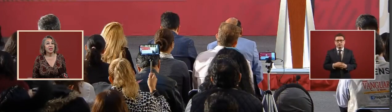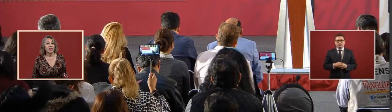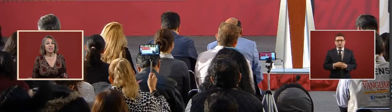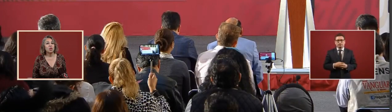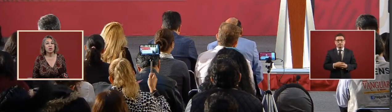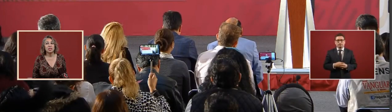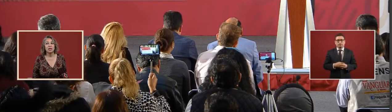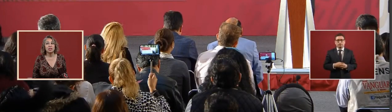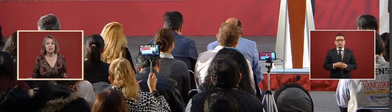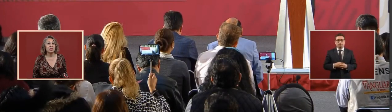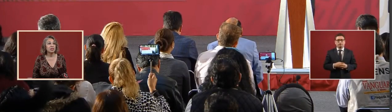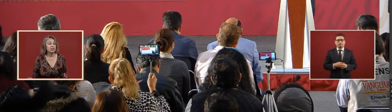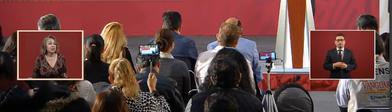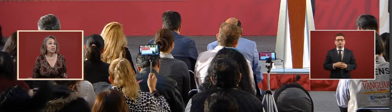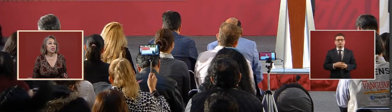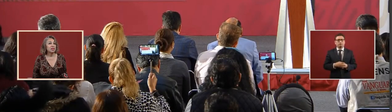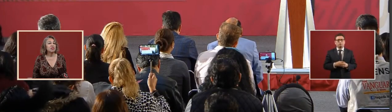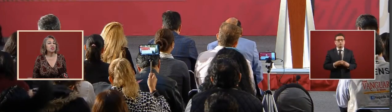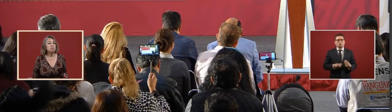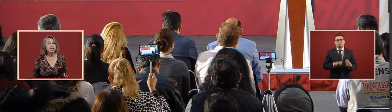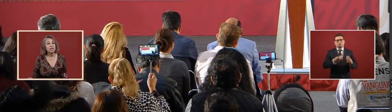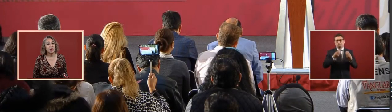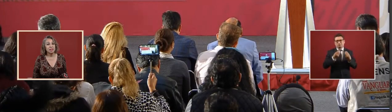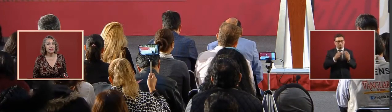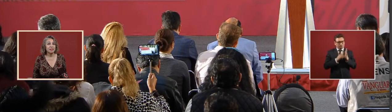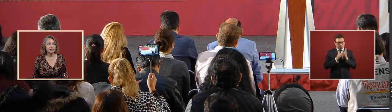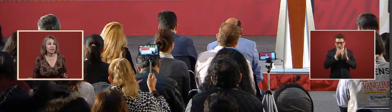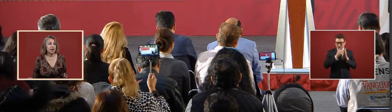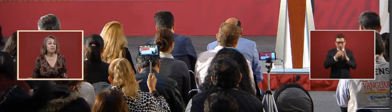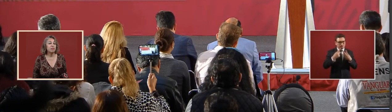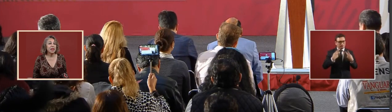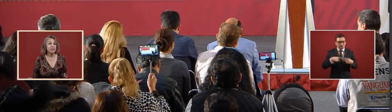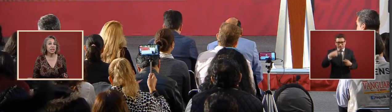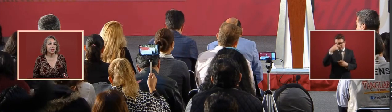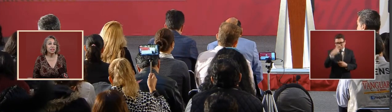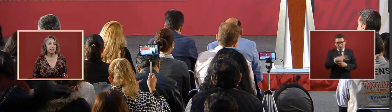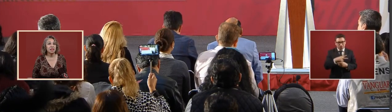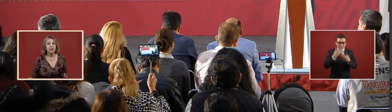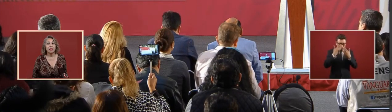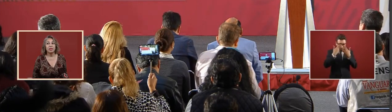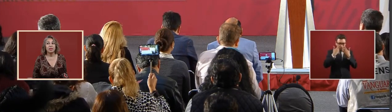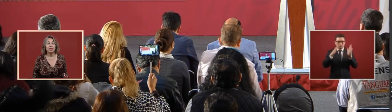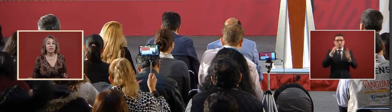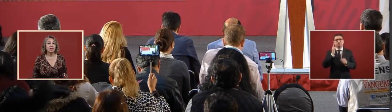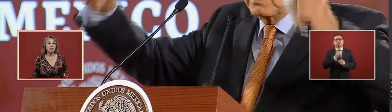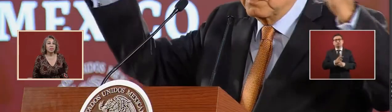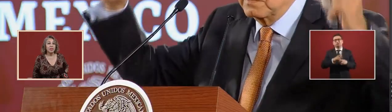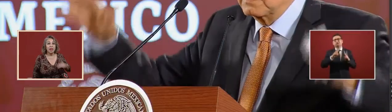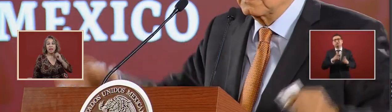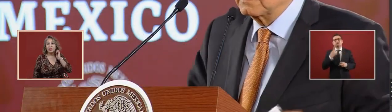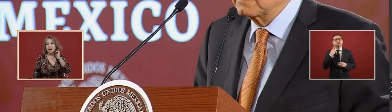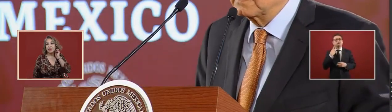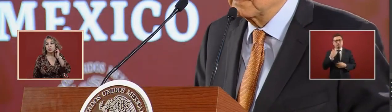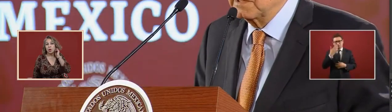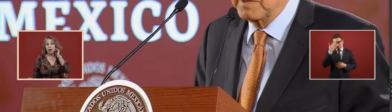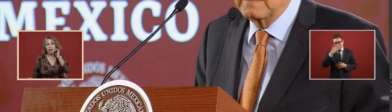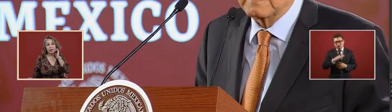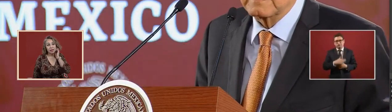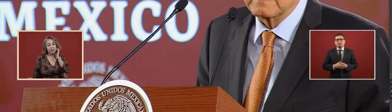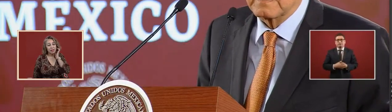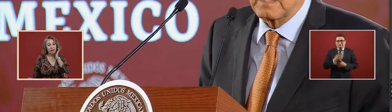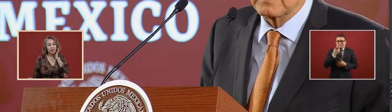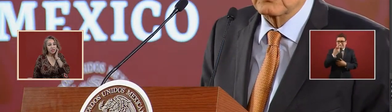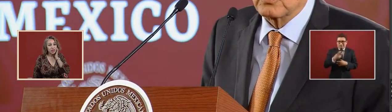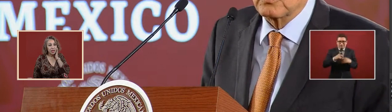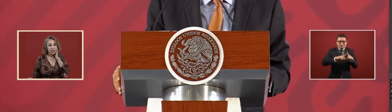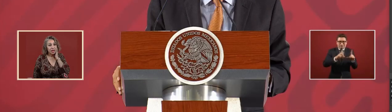horizontal. It's horizontal. Son millones, there's millions de Mexicanos of Mexicans. And that is why